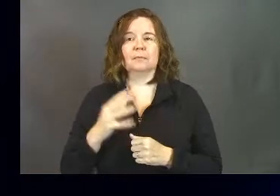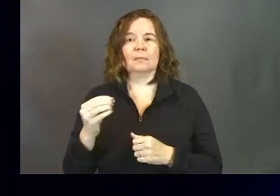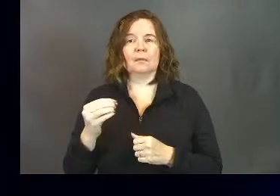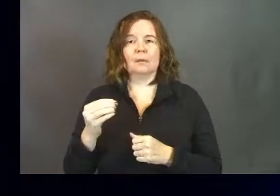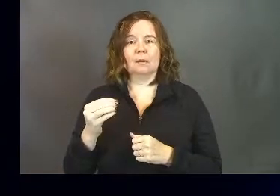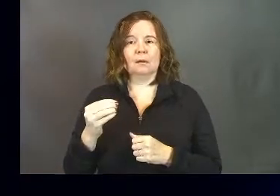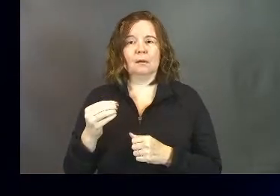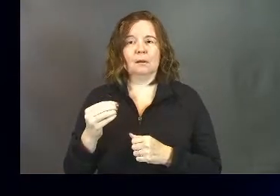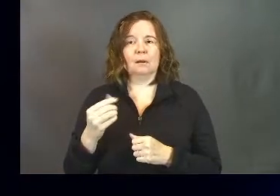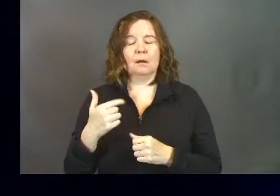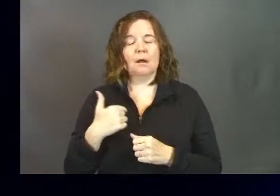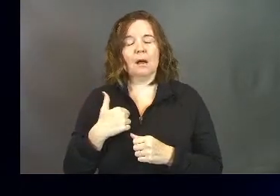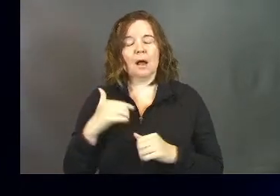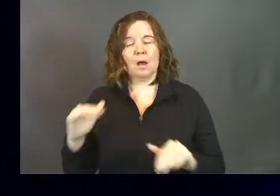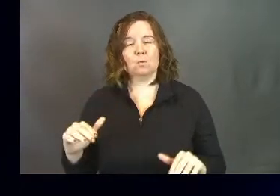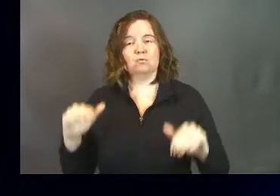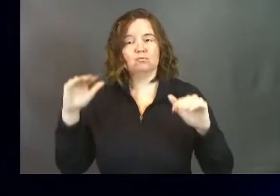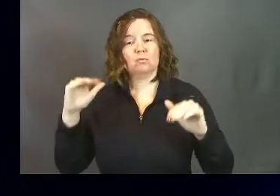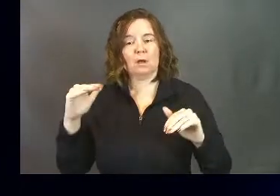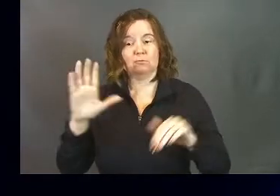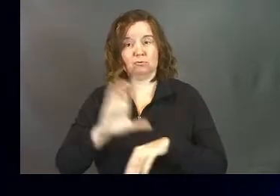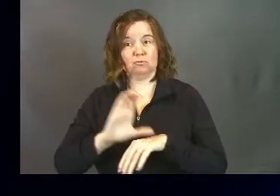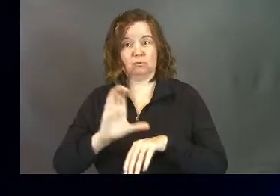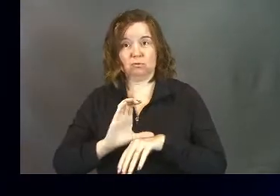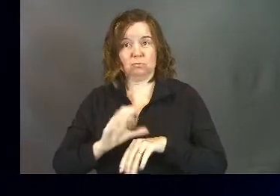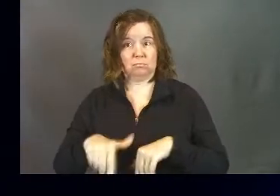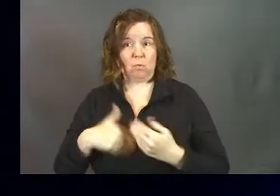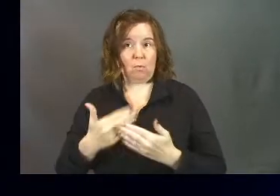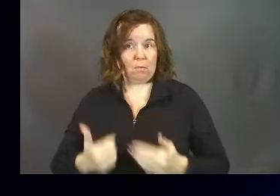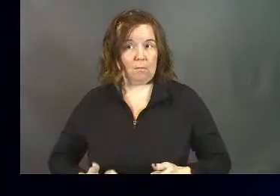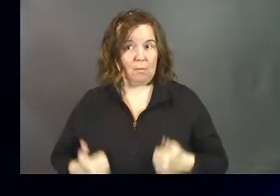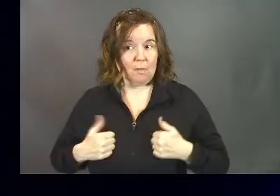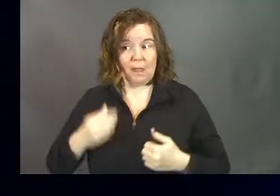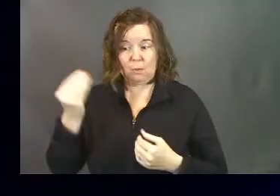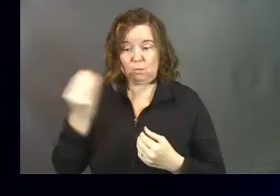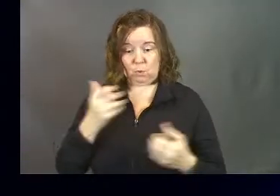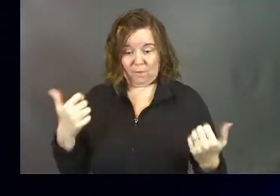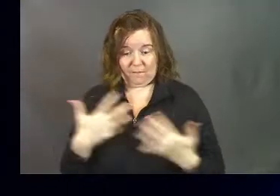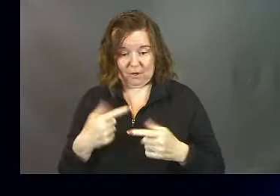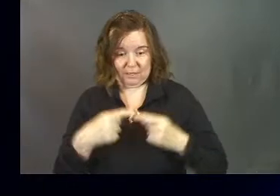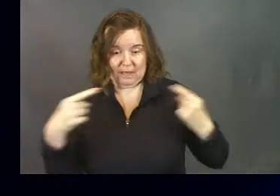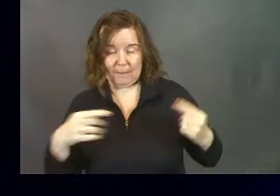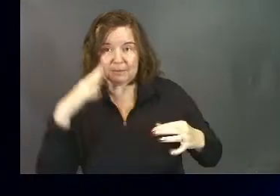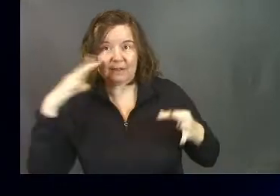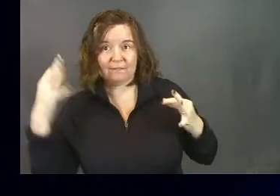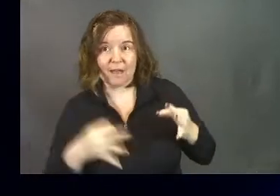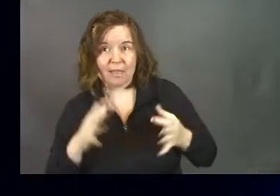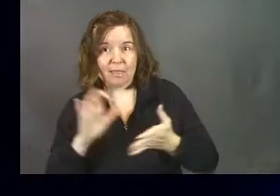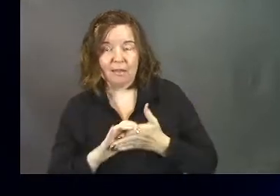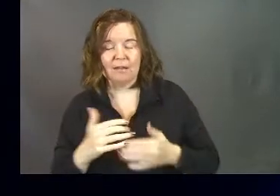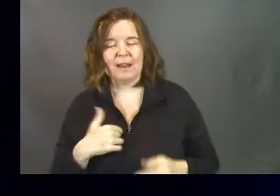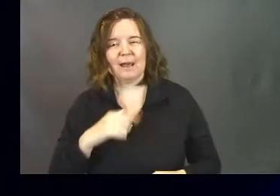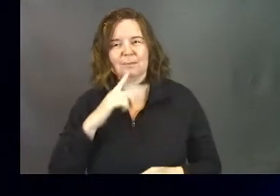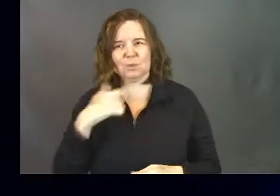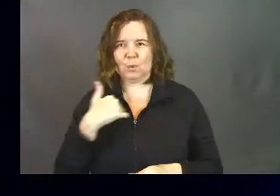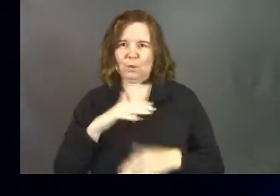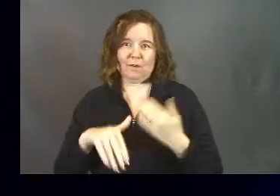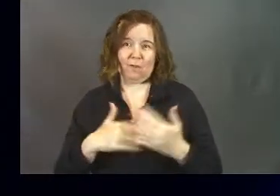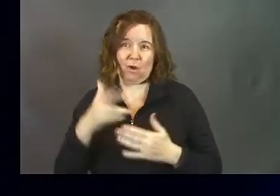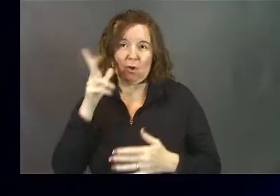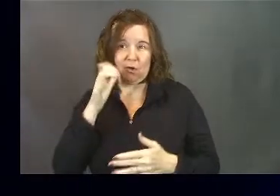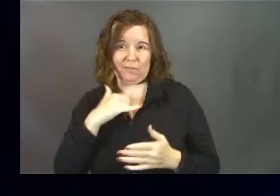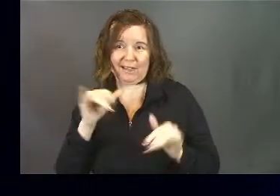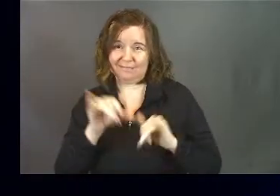And I was raised in church my whole life and was told fear is the opposite of faith. And I'm pretty sure we've all heard